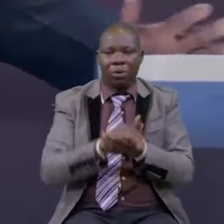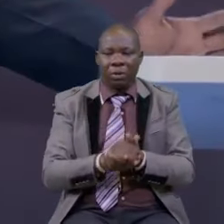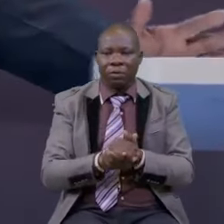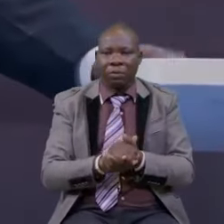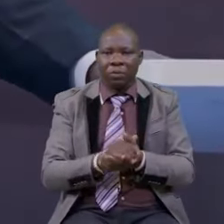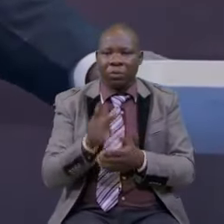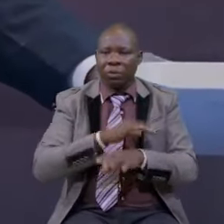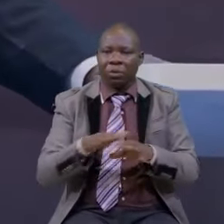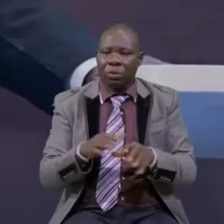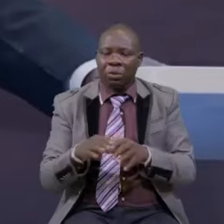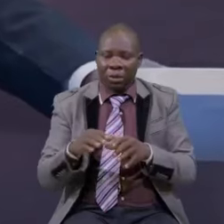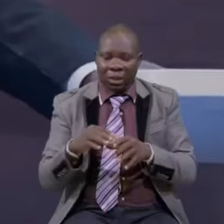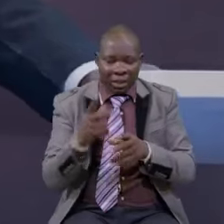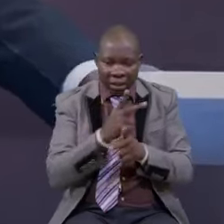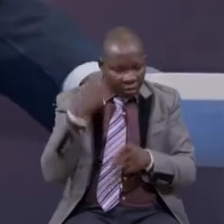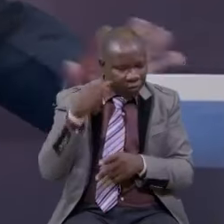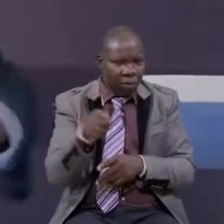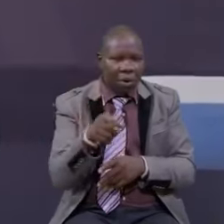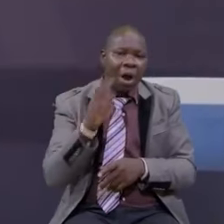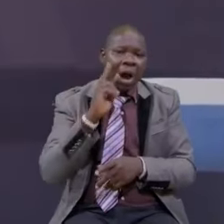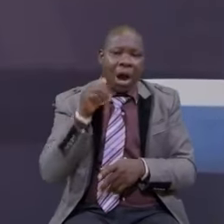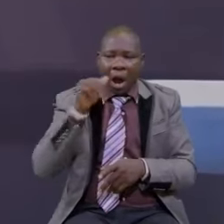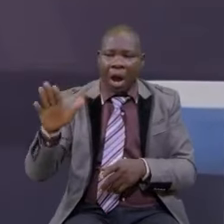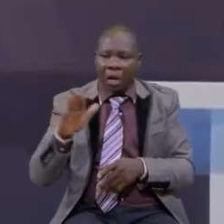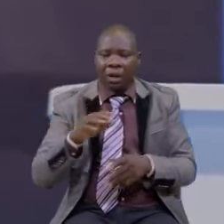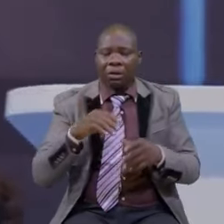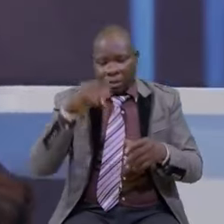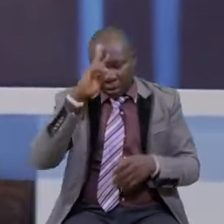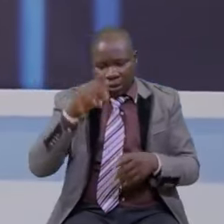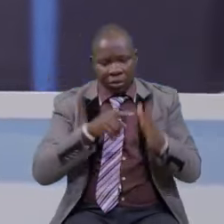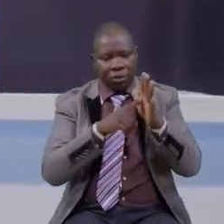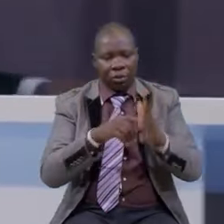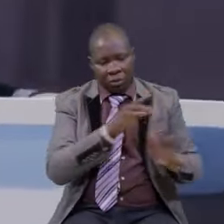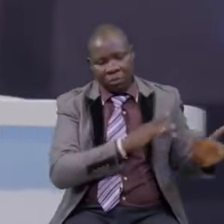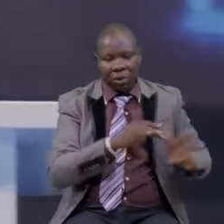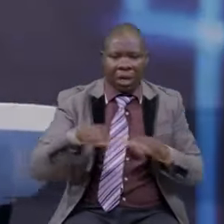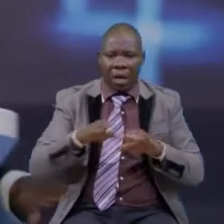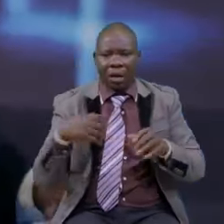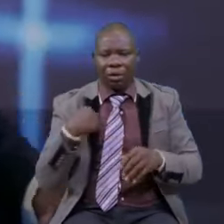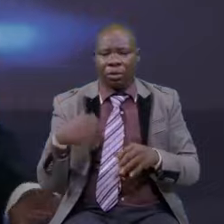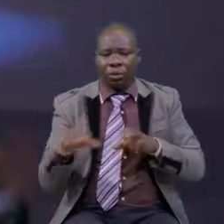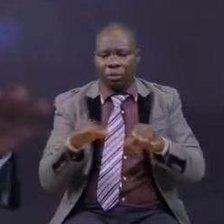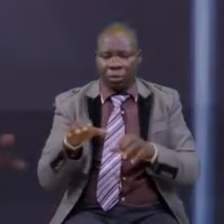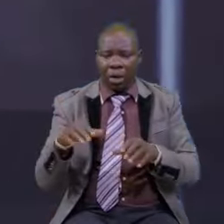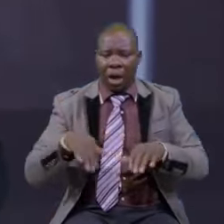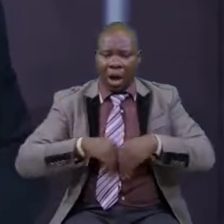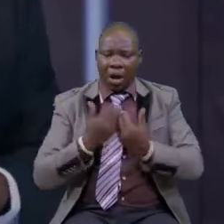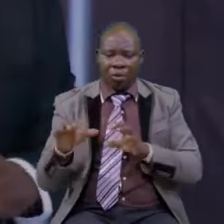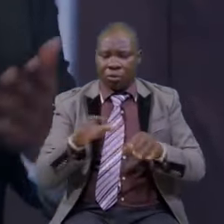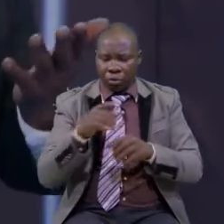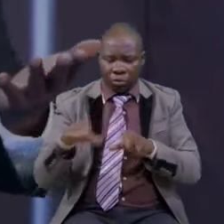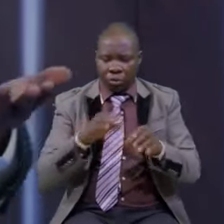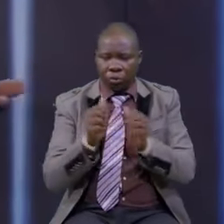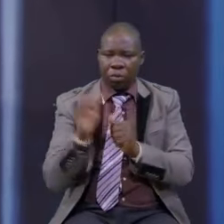Sir, show mercy now. How do you deal with your husband? You bite and you do